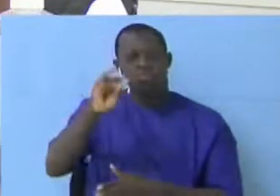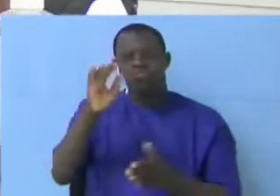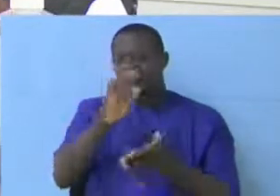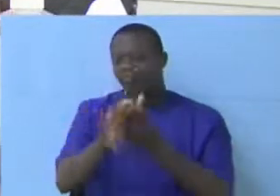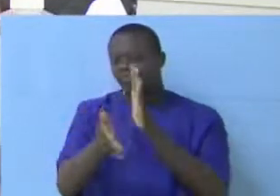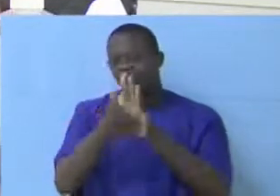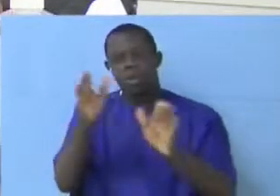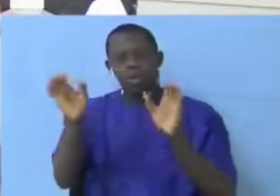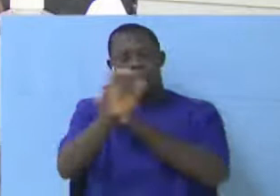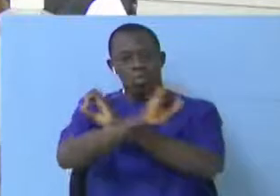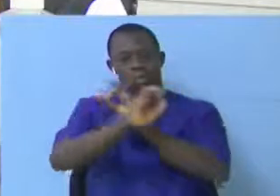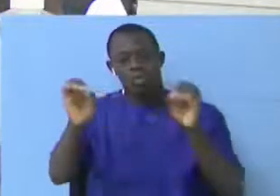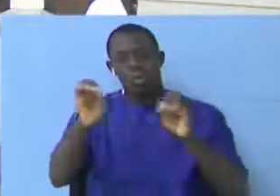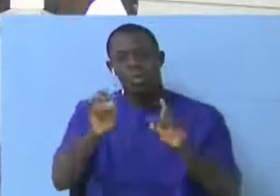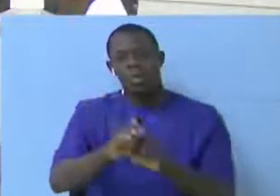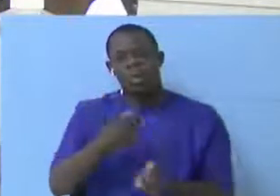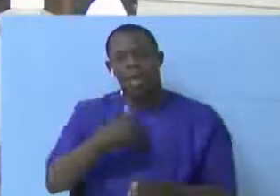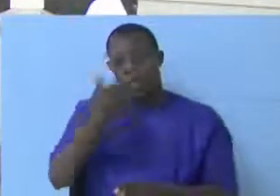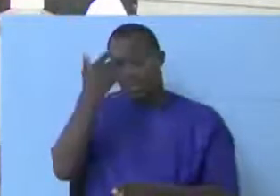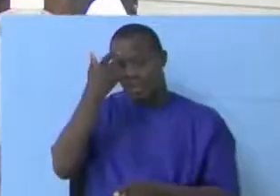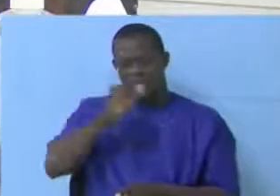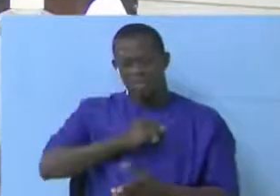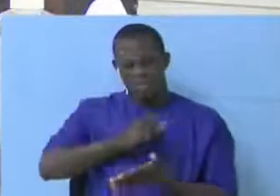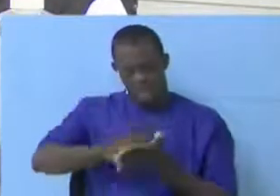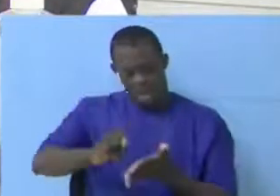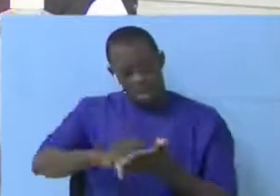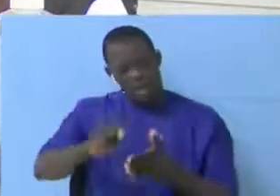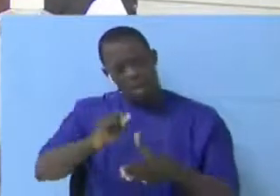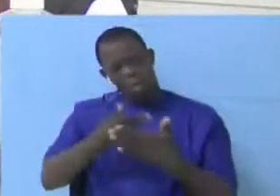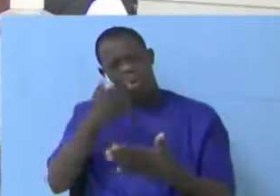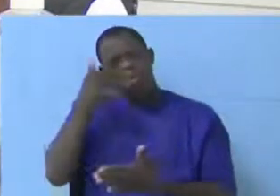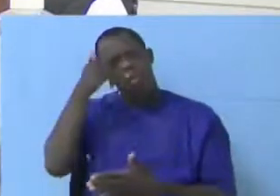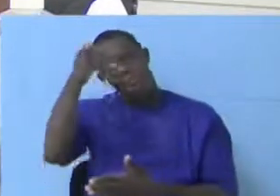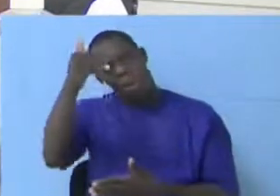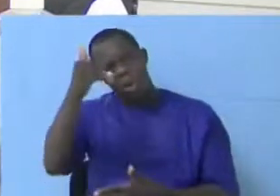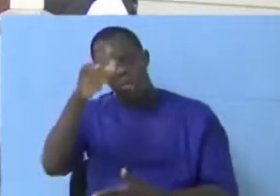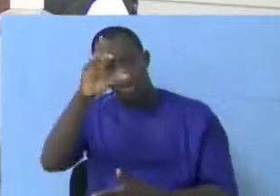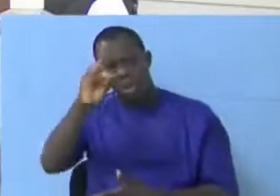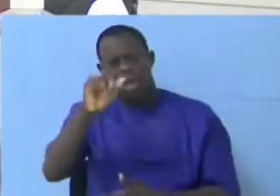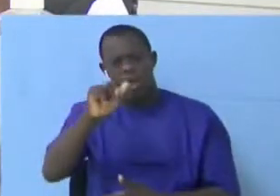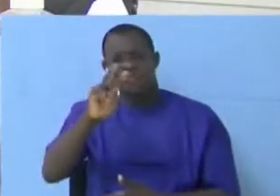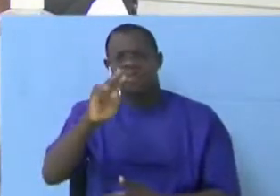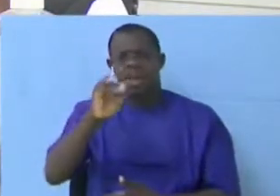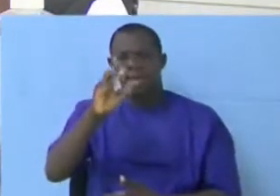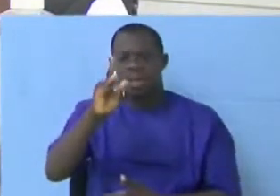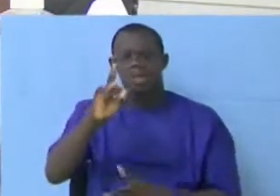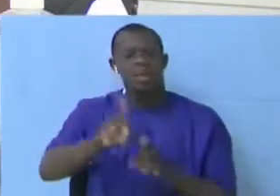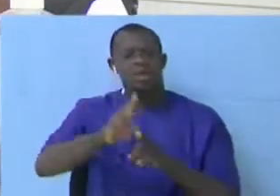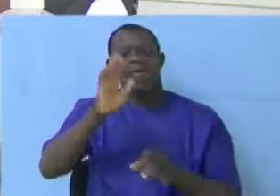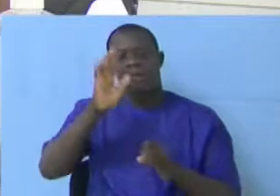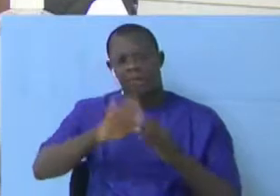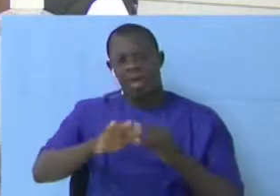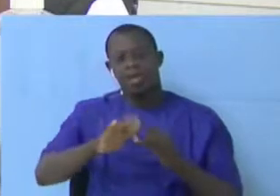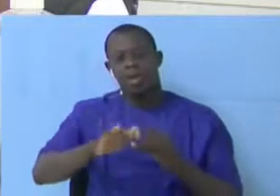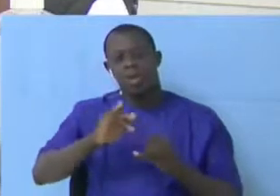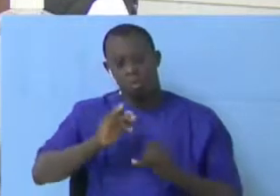think he did write or call David, and the lady was finally accepted back. The